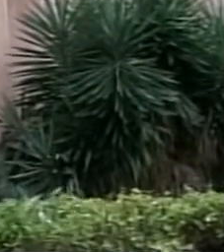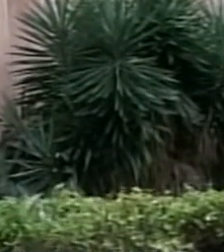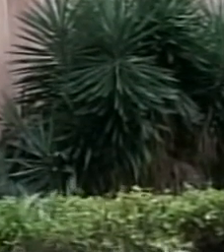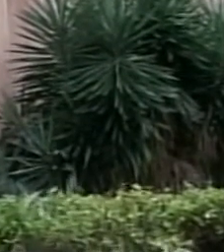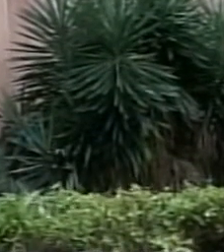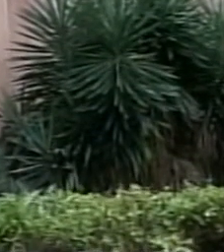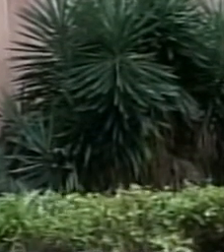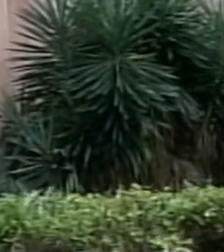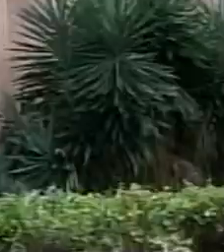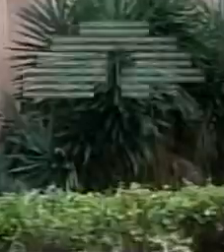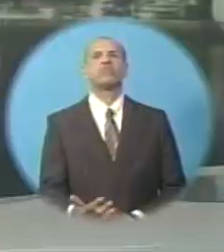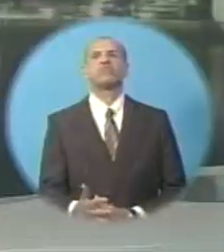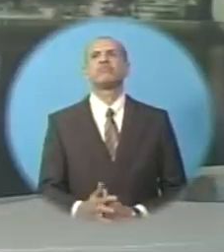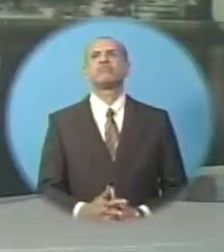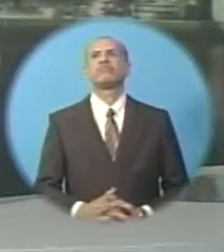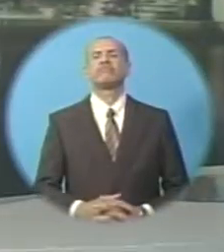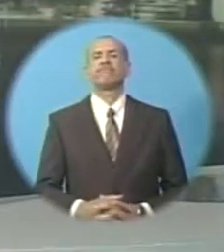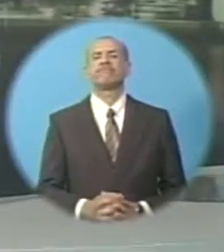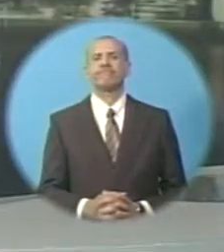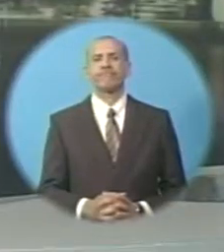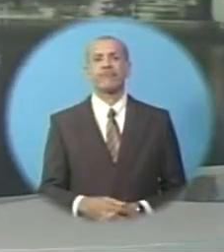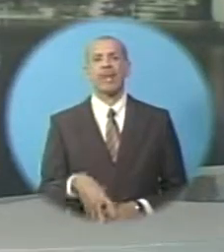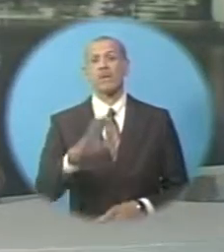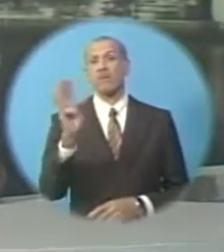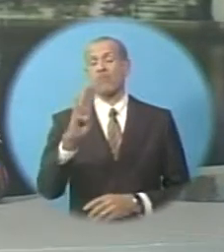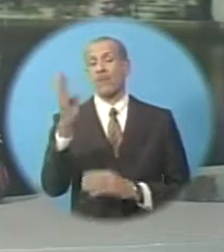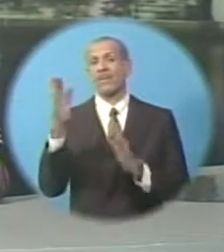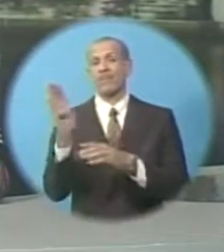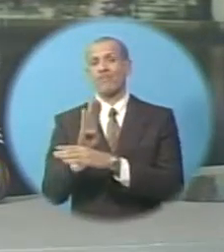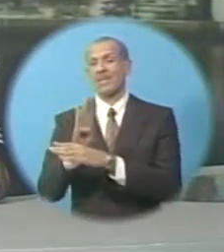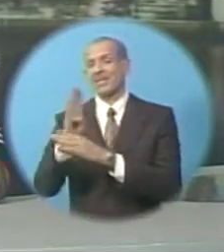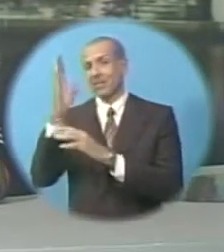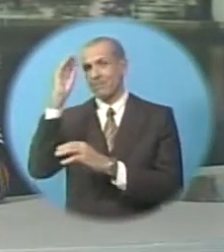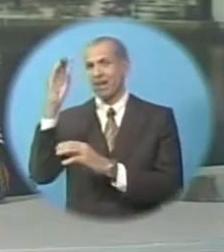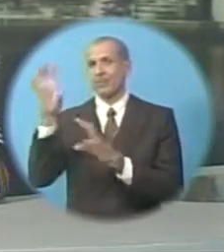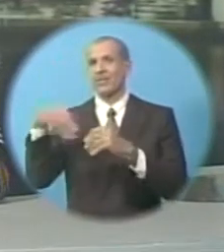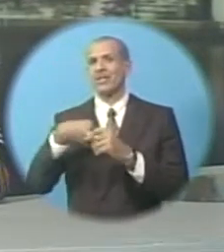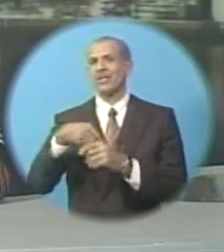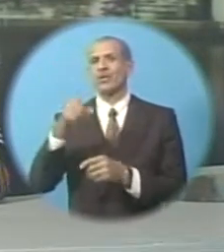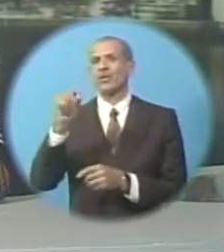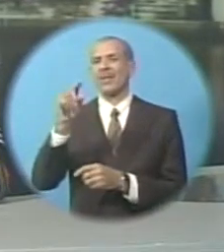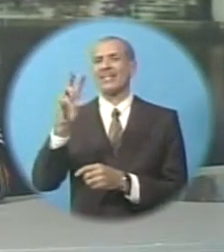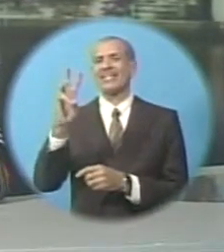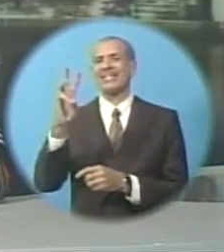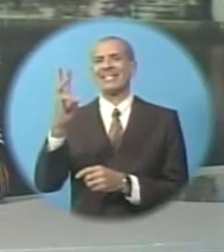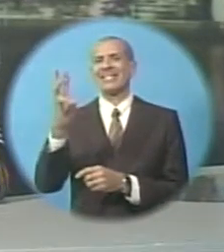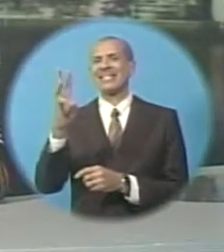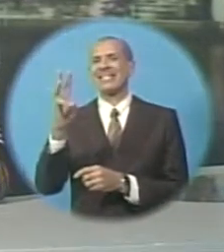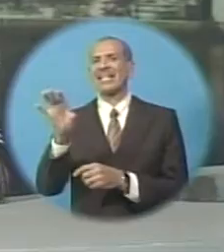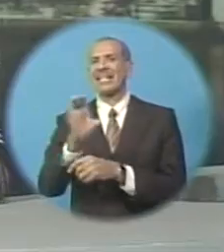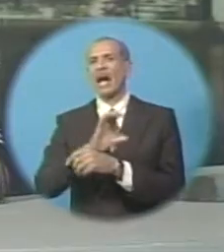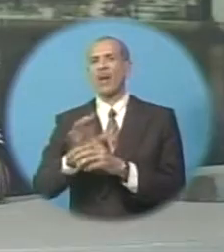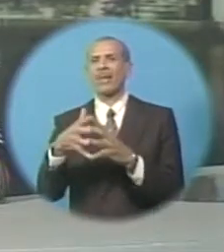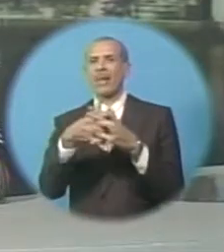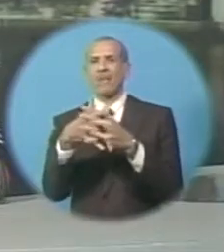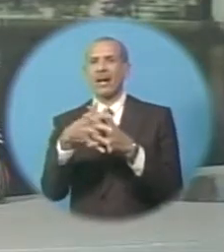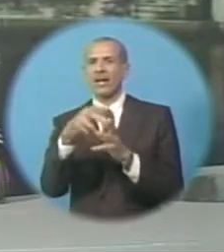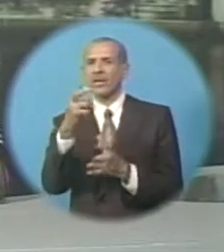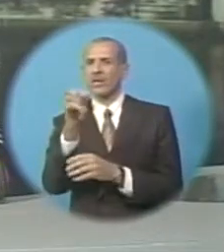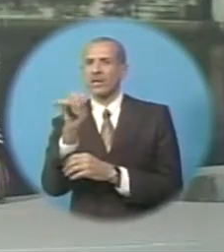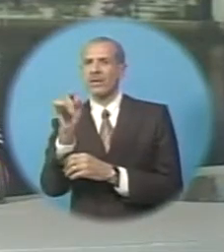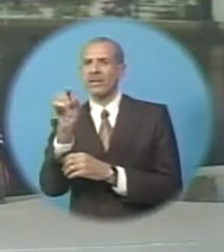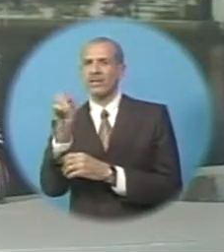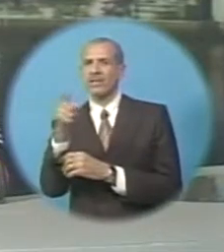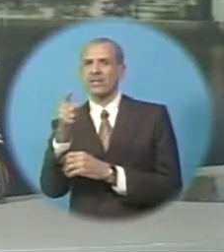Broom for the Business Report. A Barbadian businessman has received a 2016 Caribbean American Heritage or